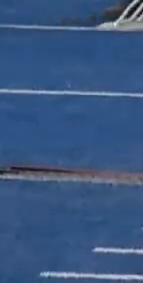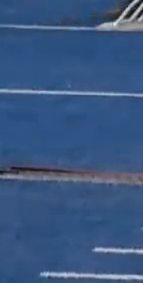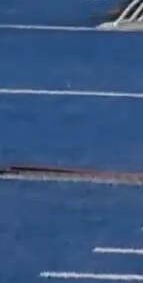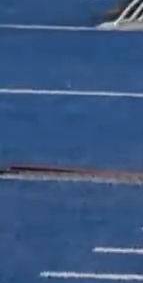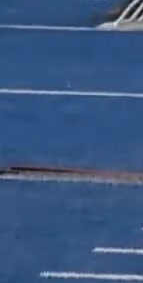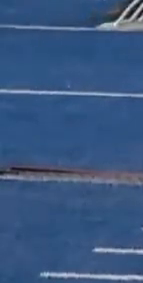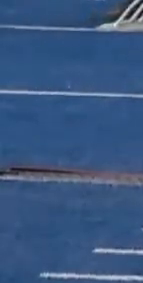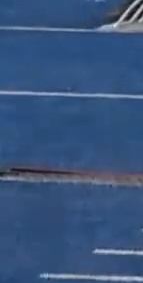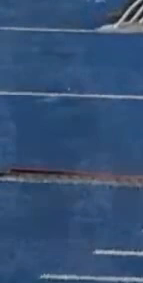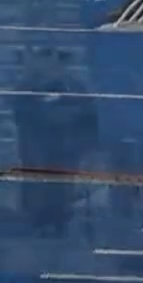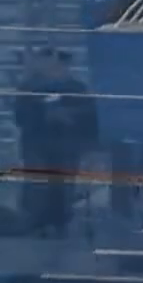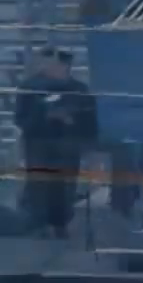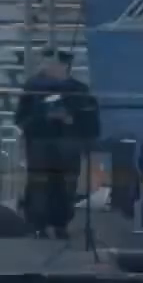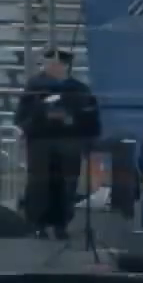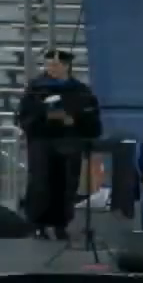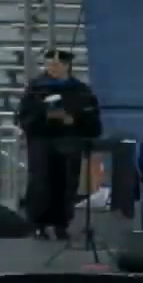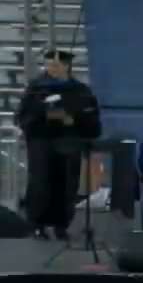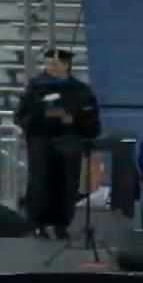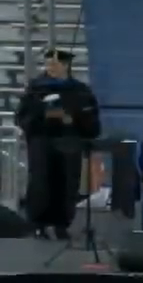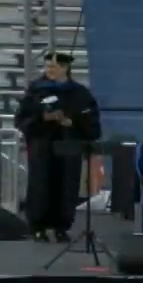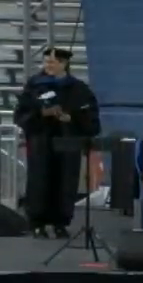Thank goodness that just.